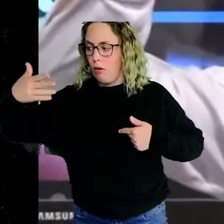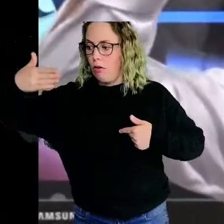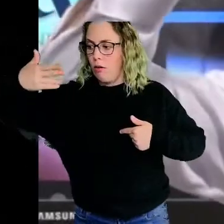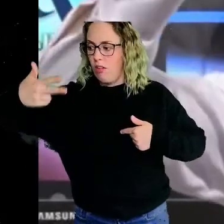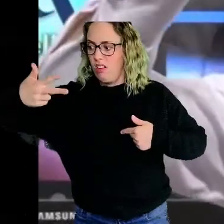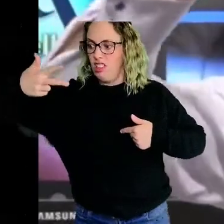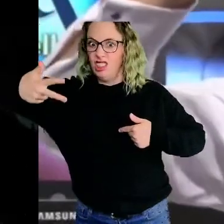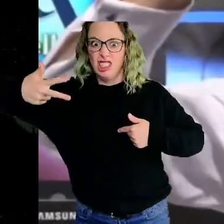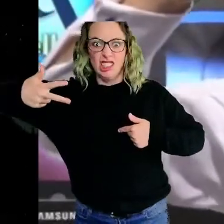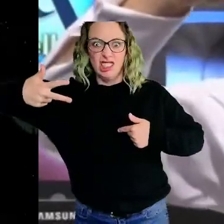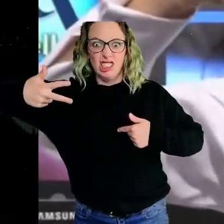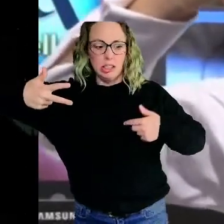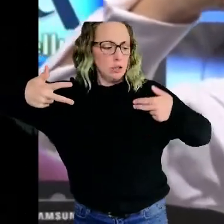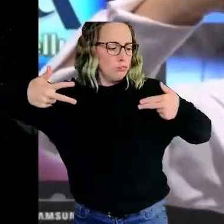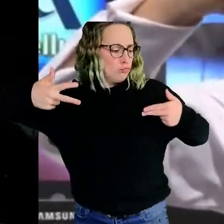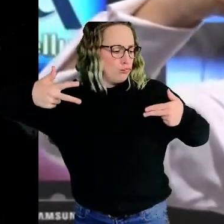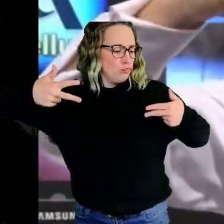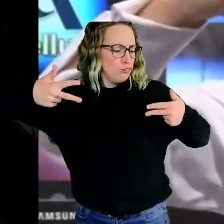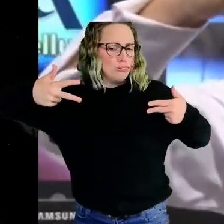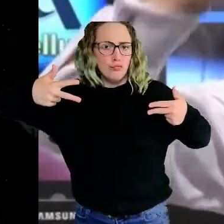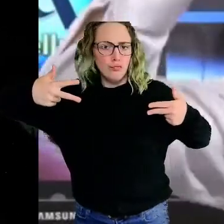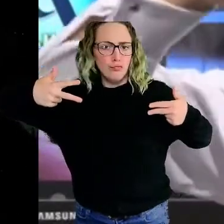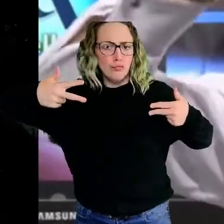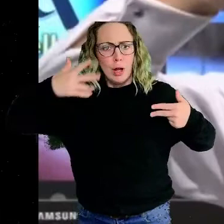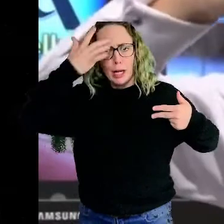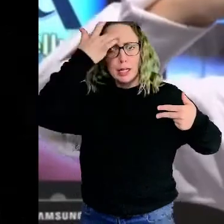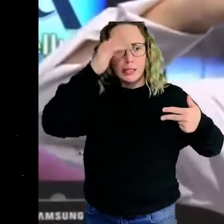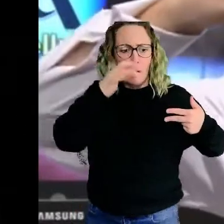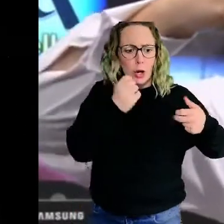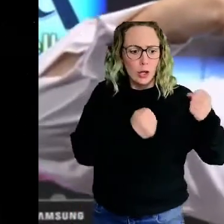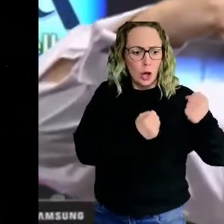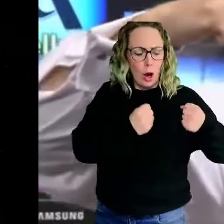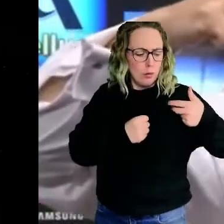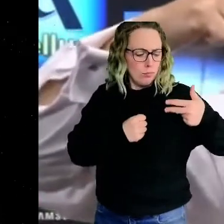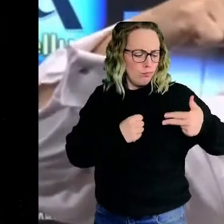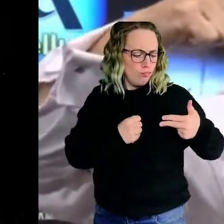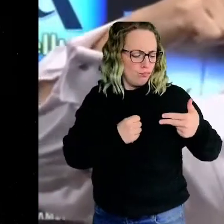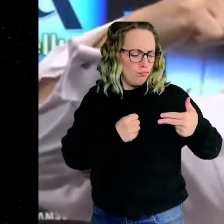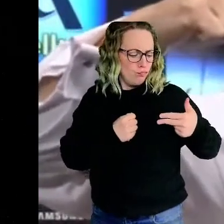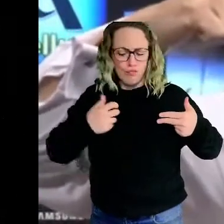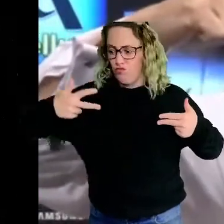against a smart car. The smart car is my fist.